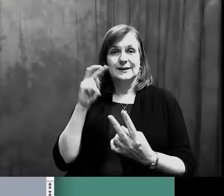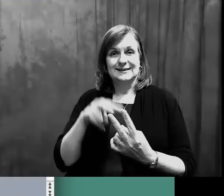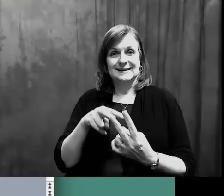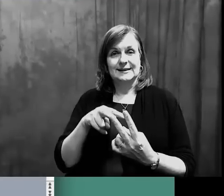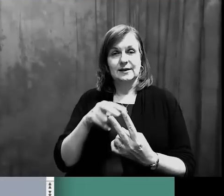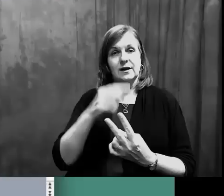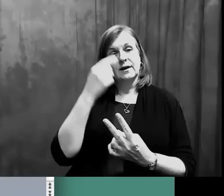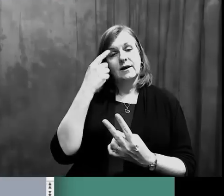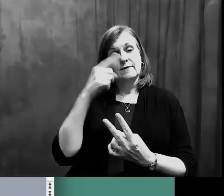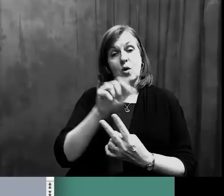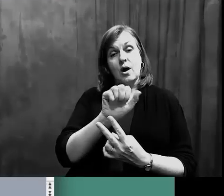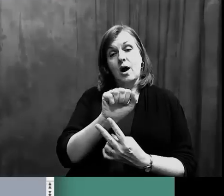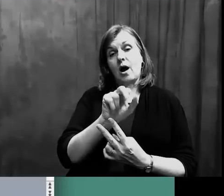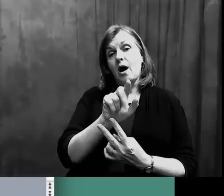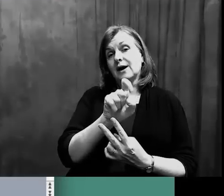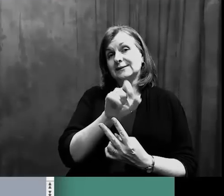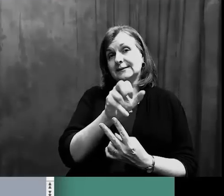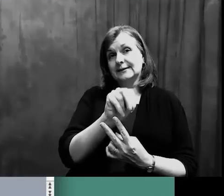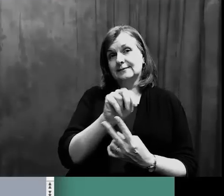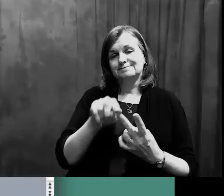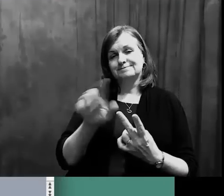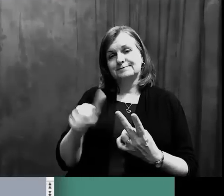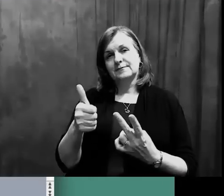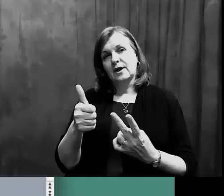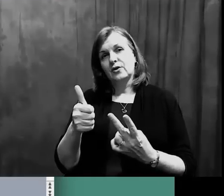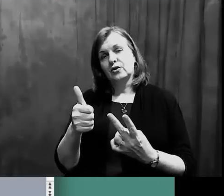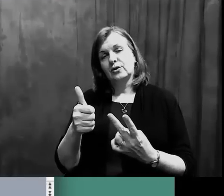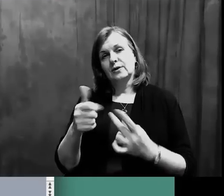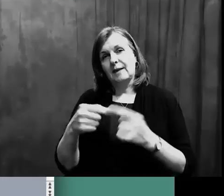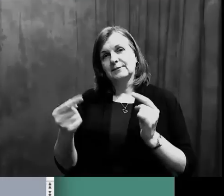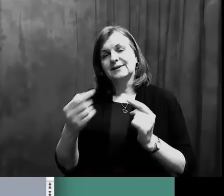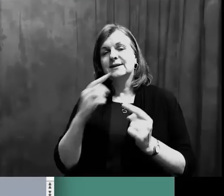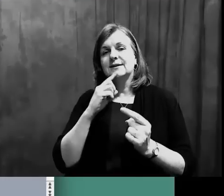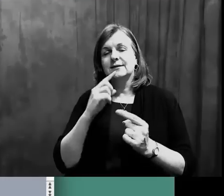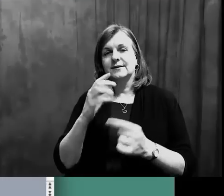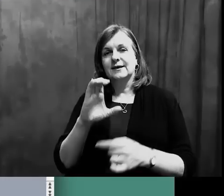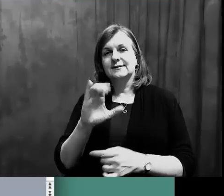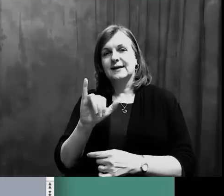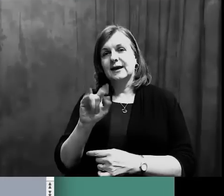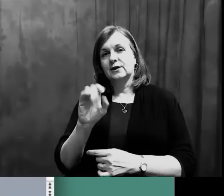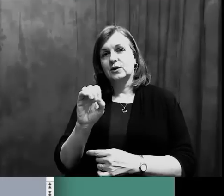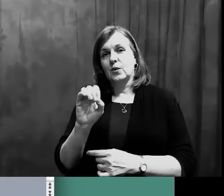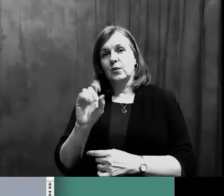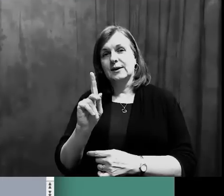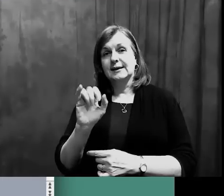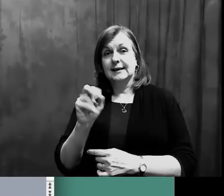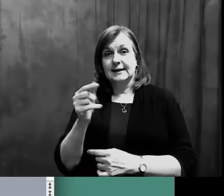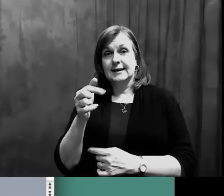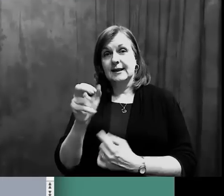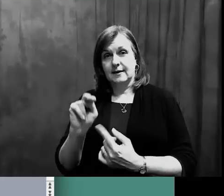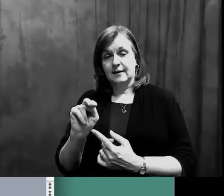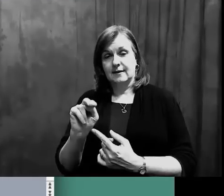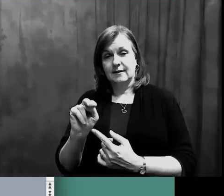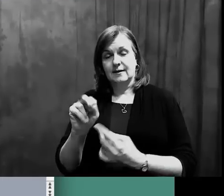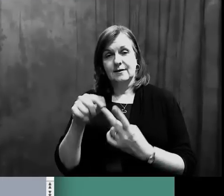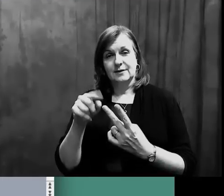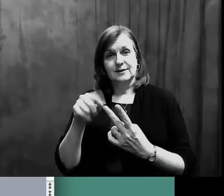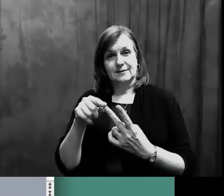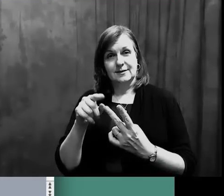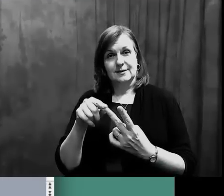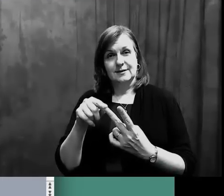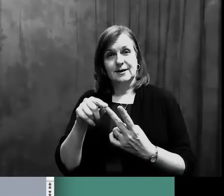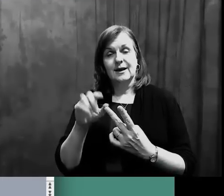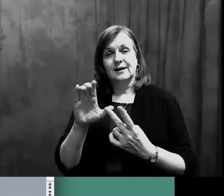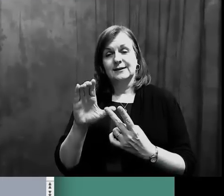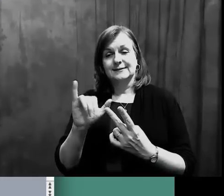pair, and what we look at as the pair for auxin is known as cytokinin. Okay,